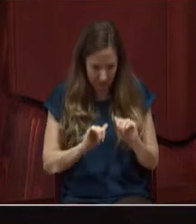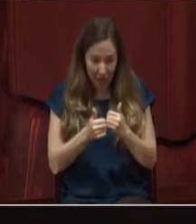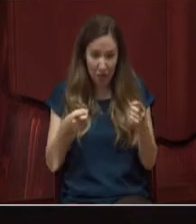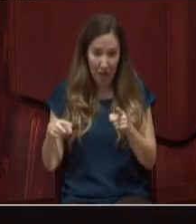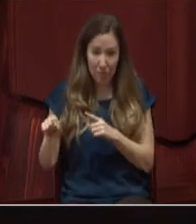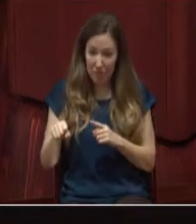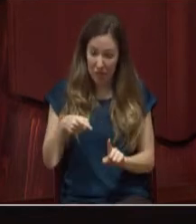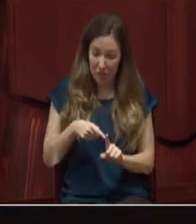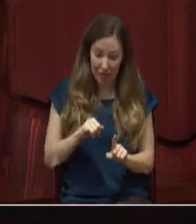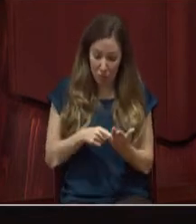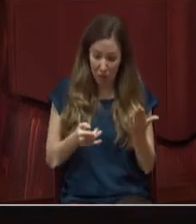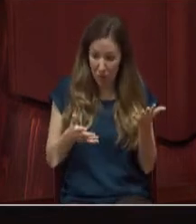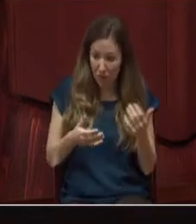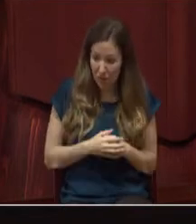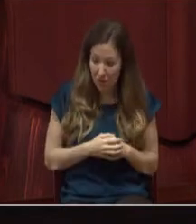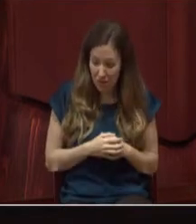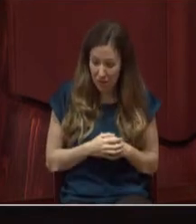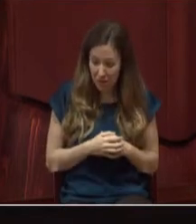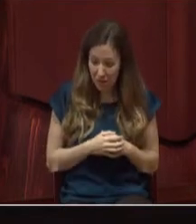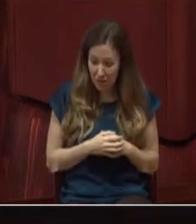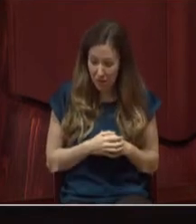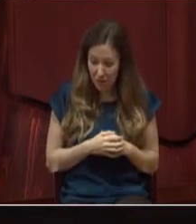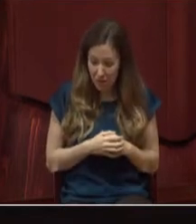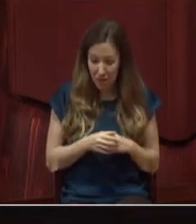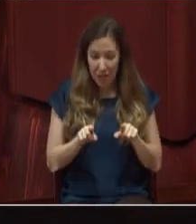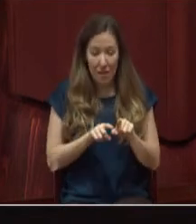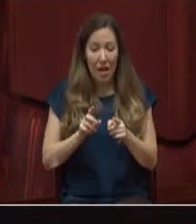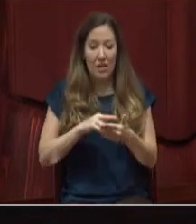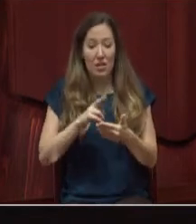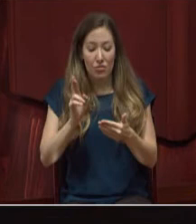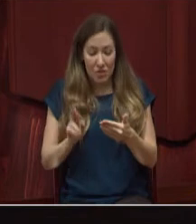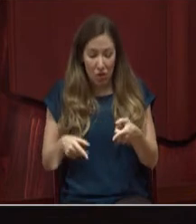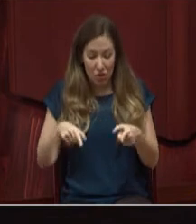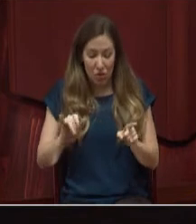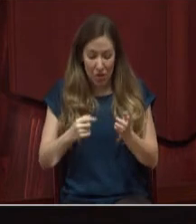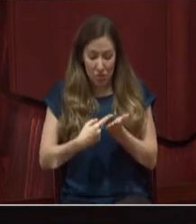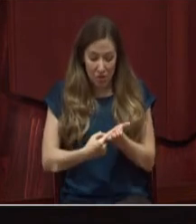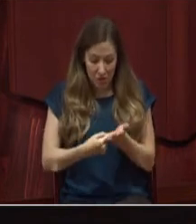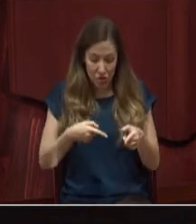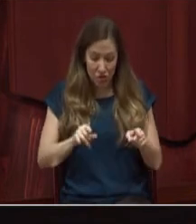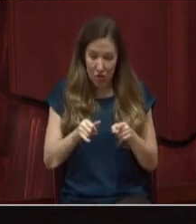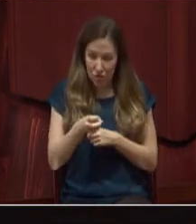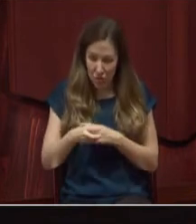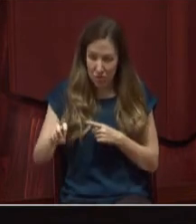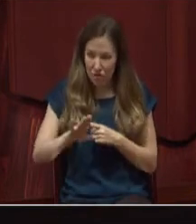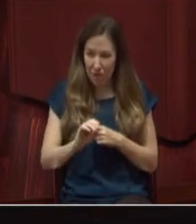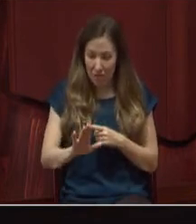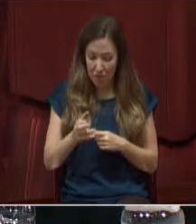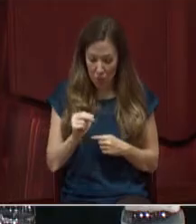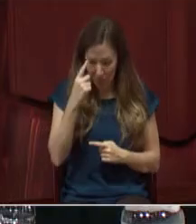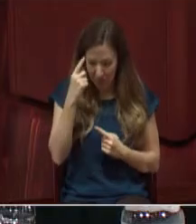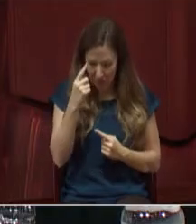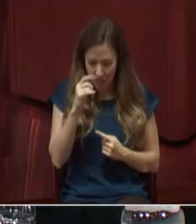that he wanted. And as a result of discussions during the transition and his own thinking,